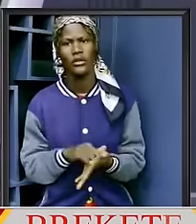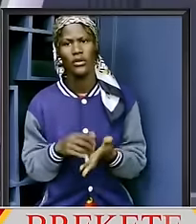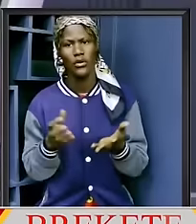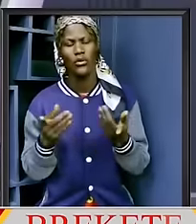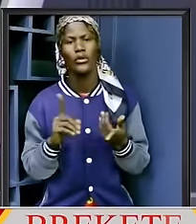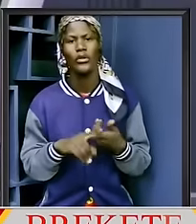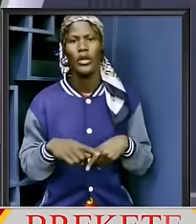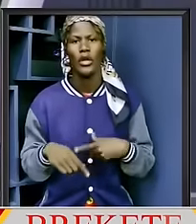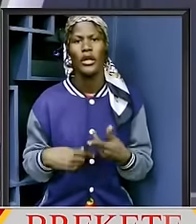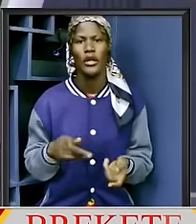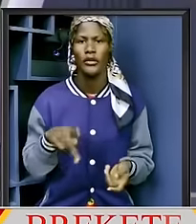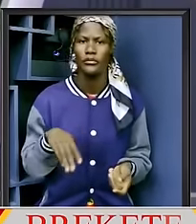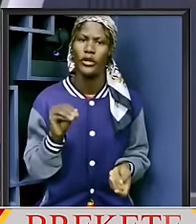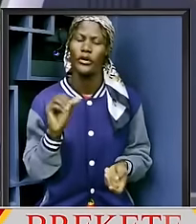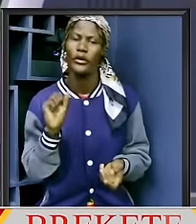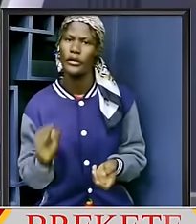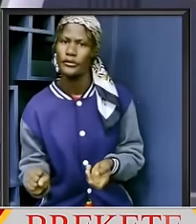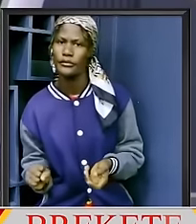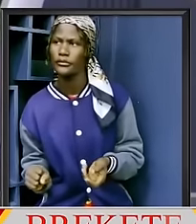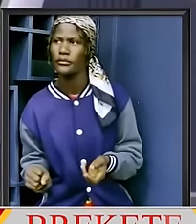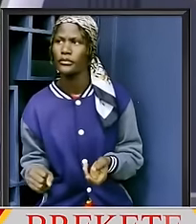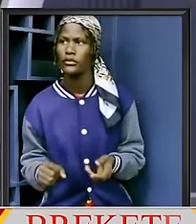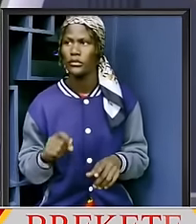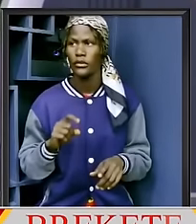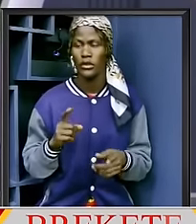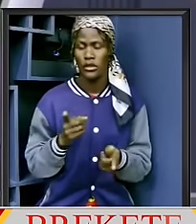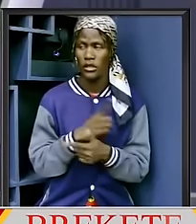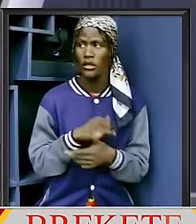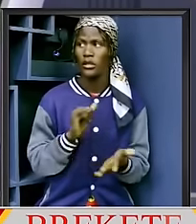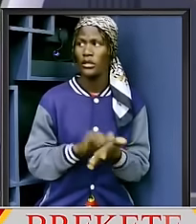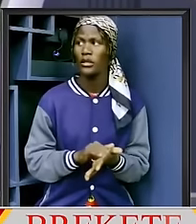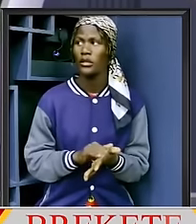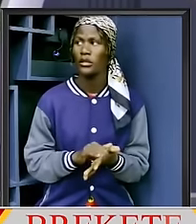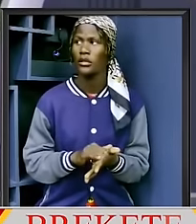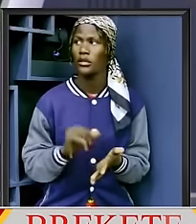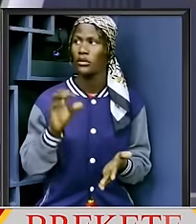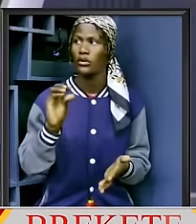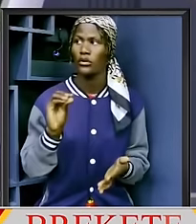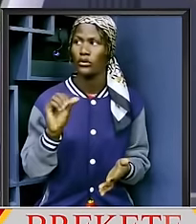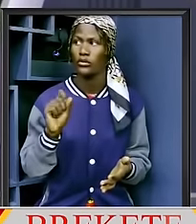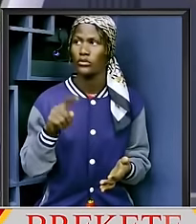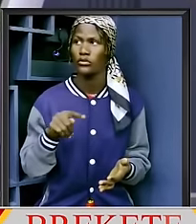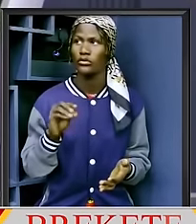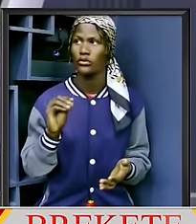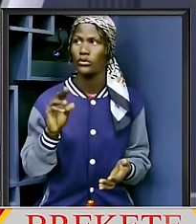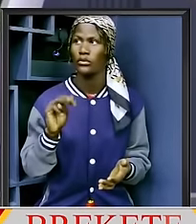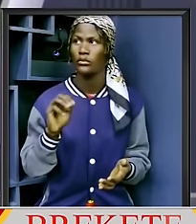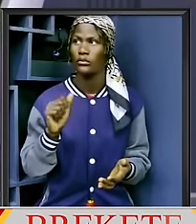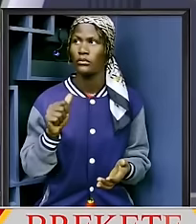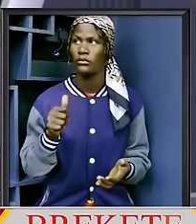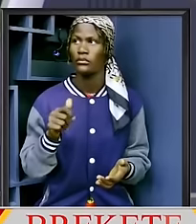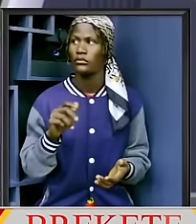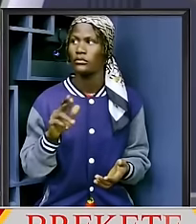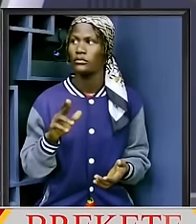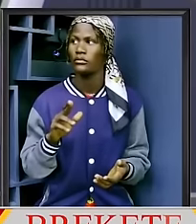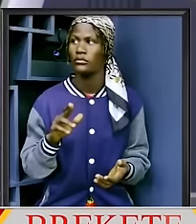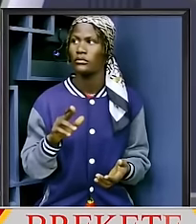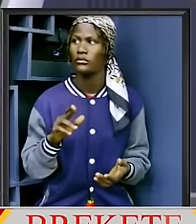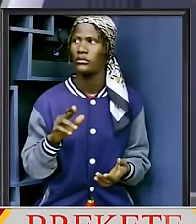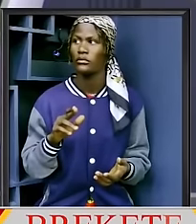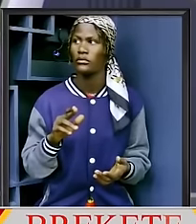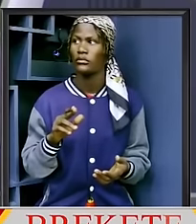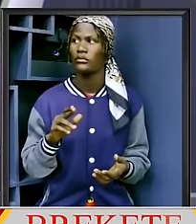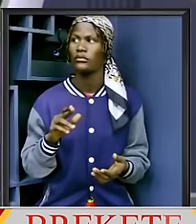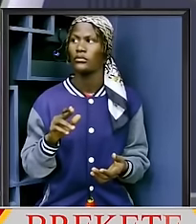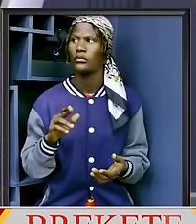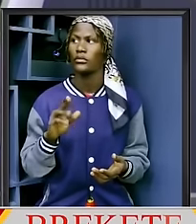That there was a day a customer gave me 60,000. It was cash. He was even waiting for cash that evening. So when he saw me, he said this